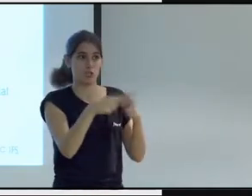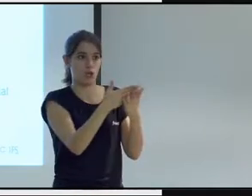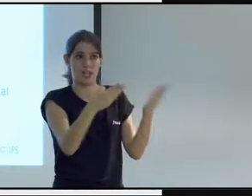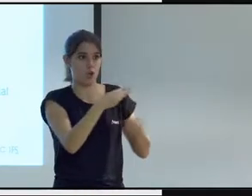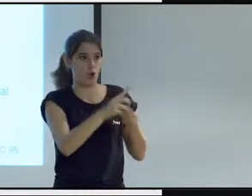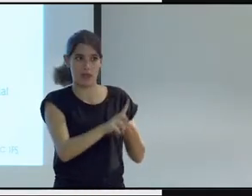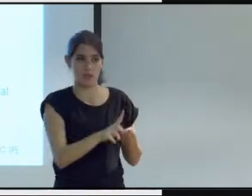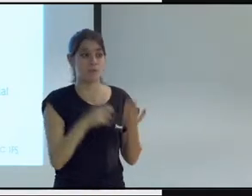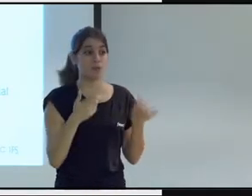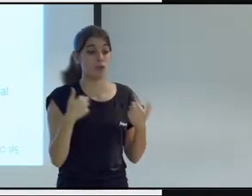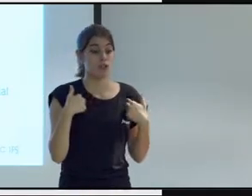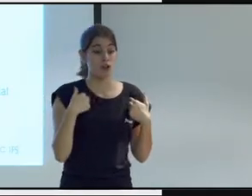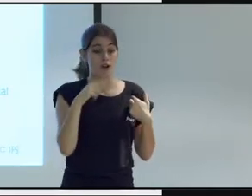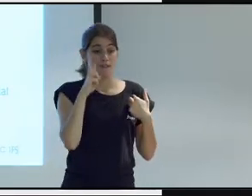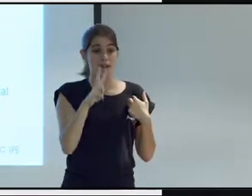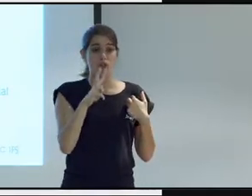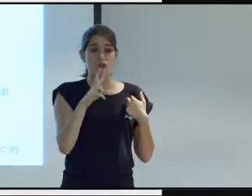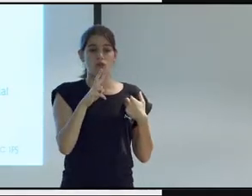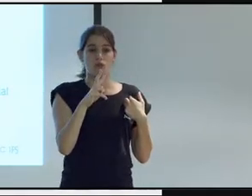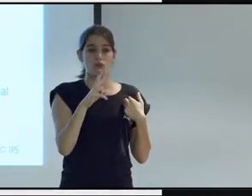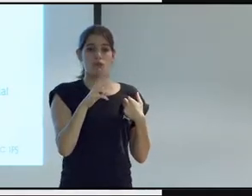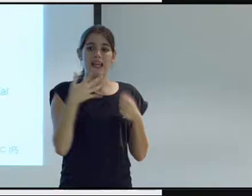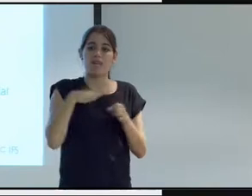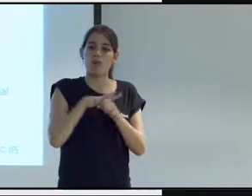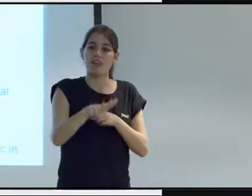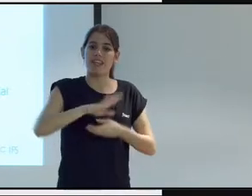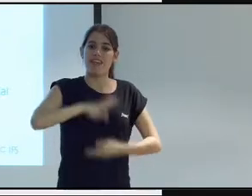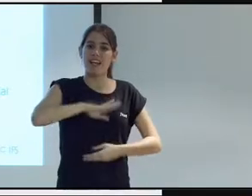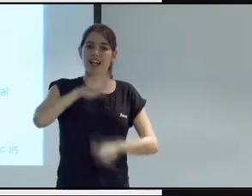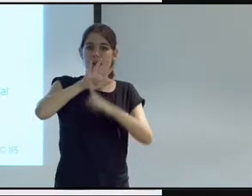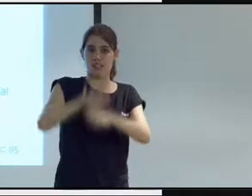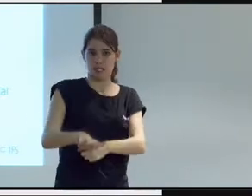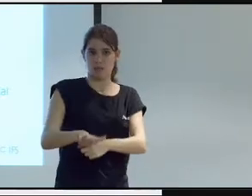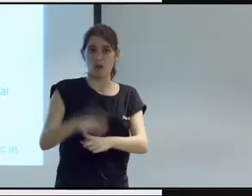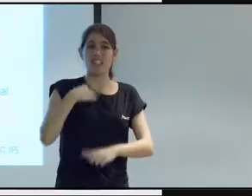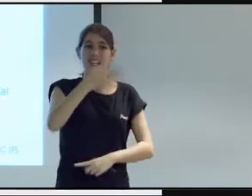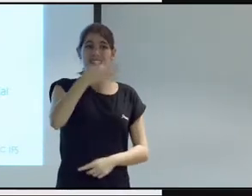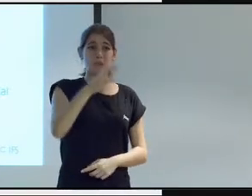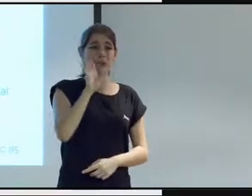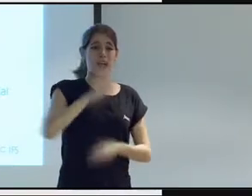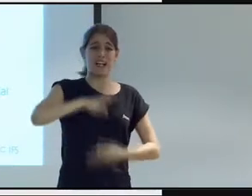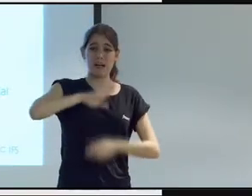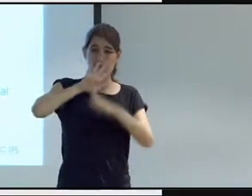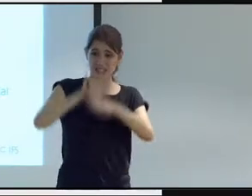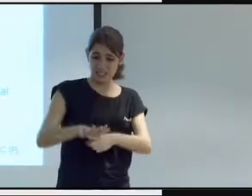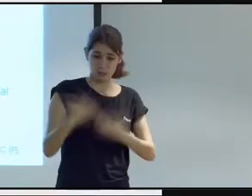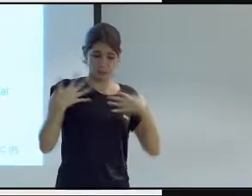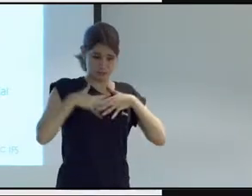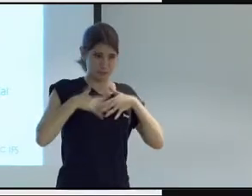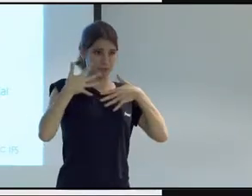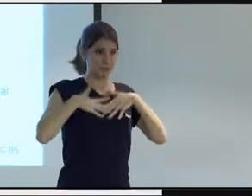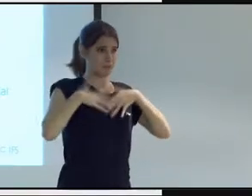that one doesn't really guarantee this idea of functional diversity for